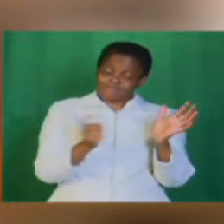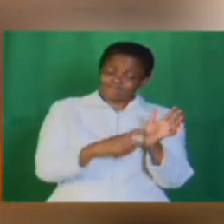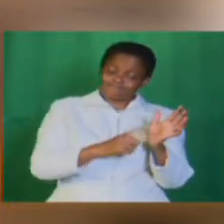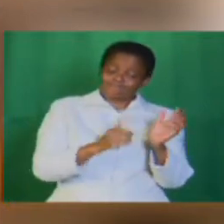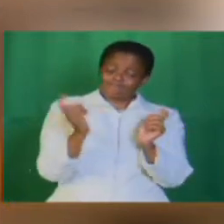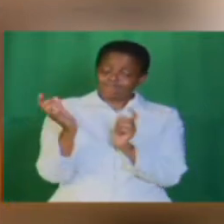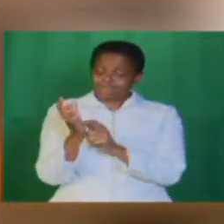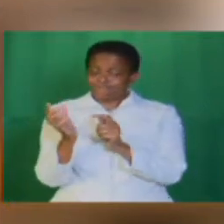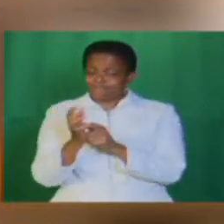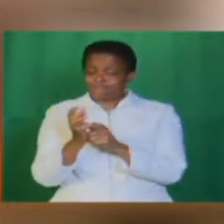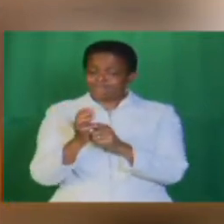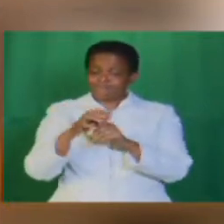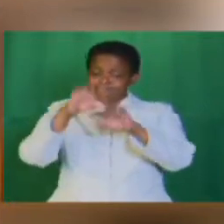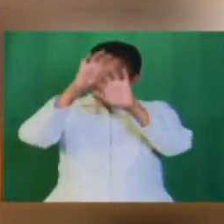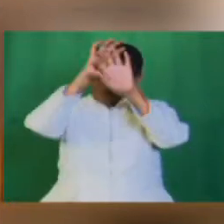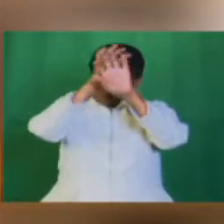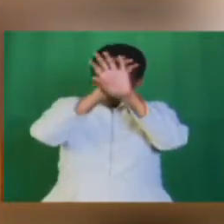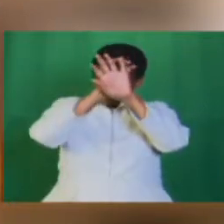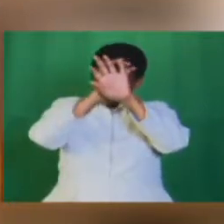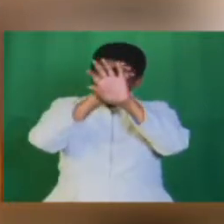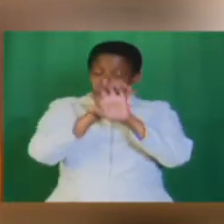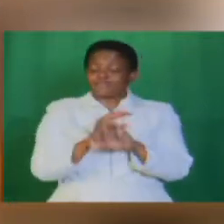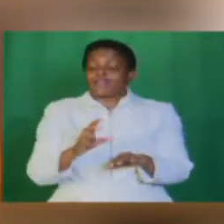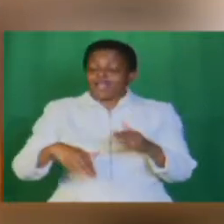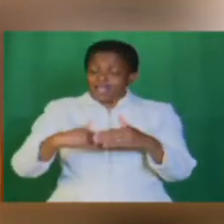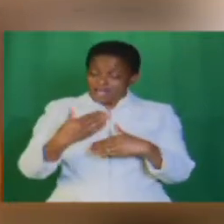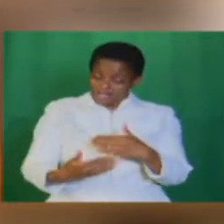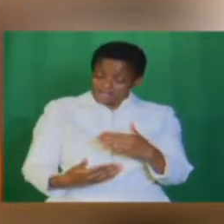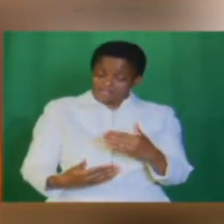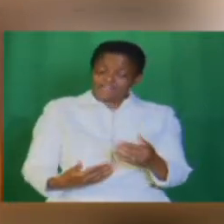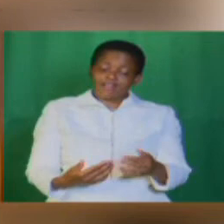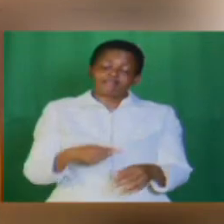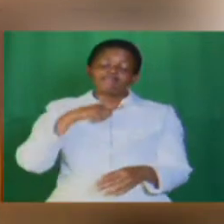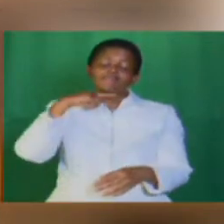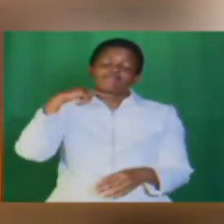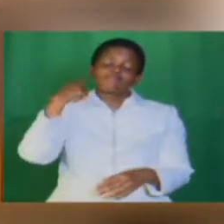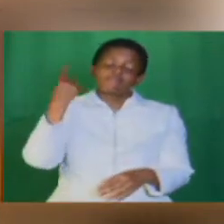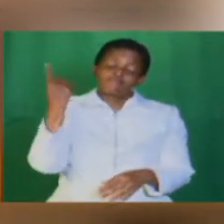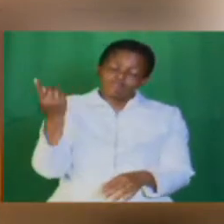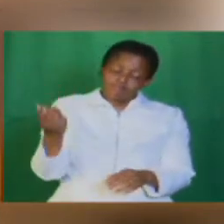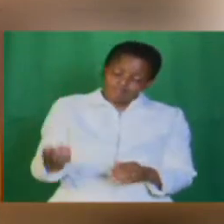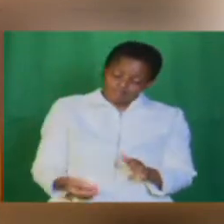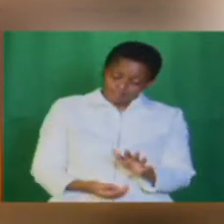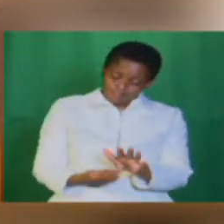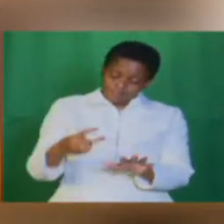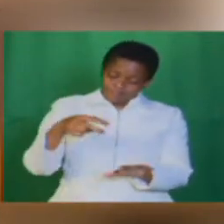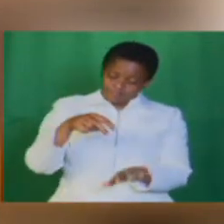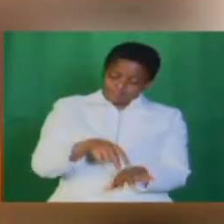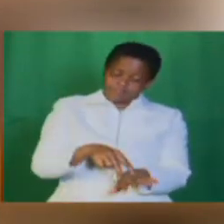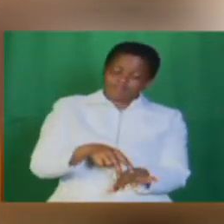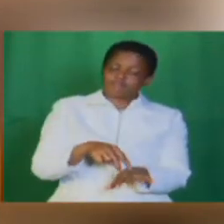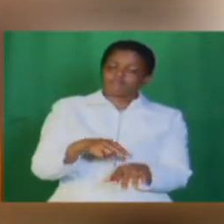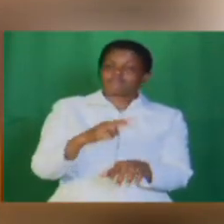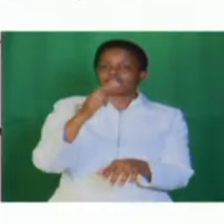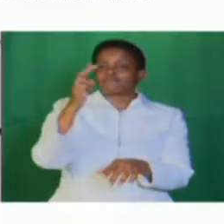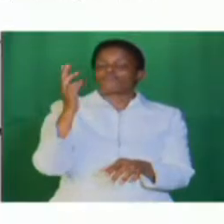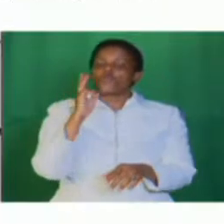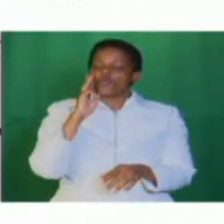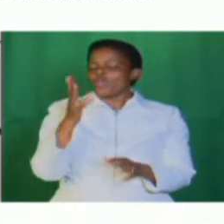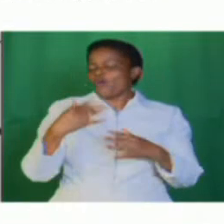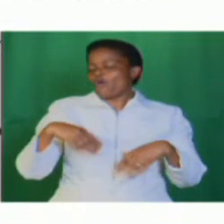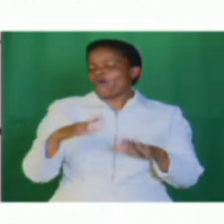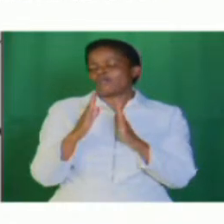That needed to be fulfilled. After reminding them about the